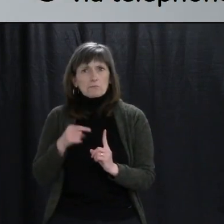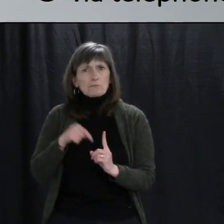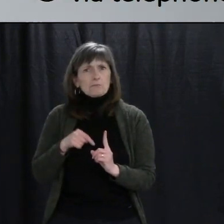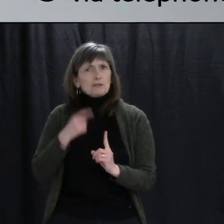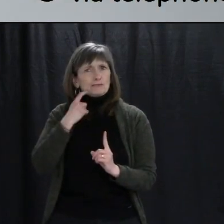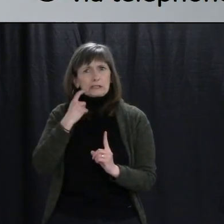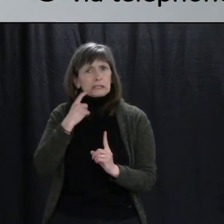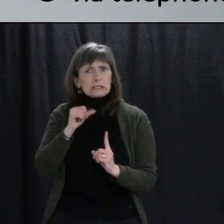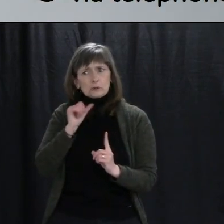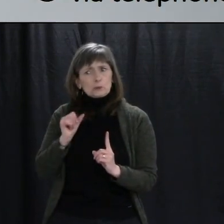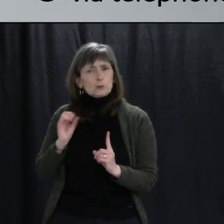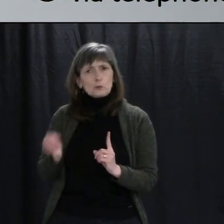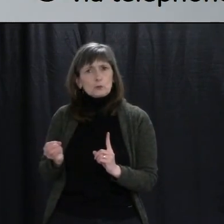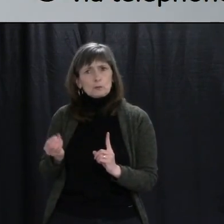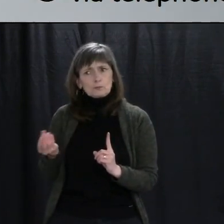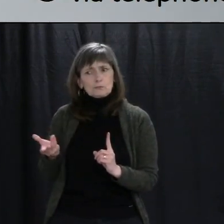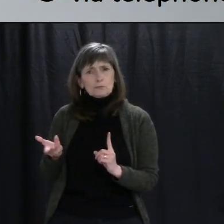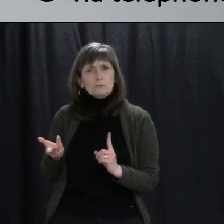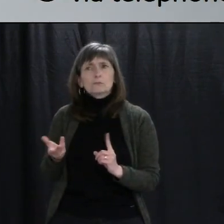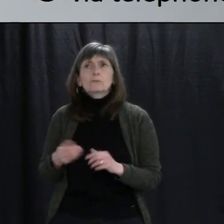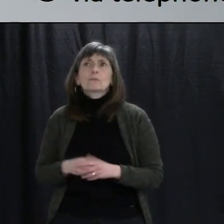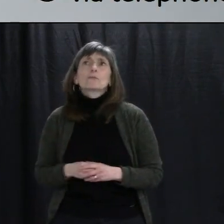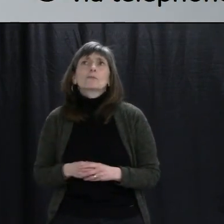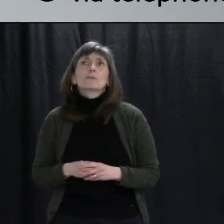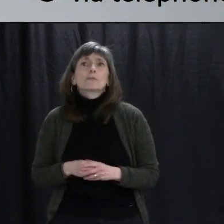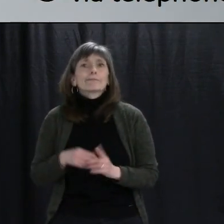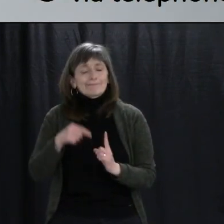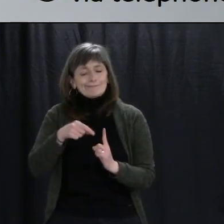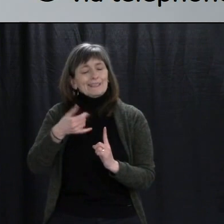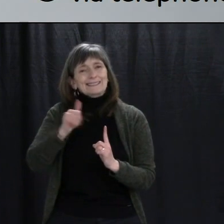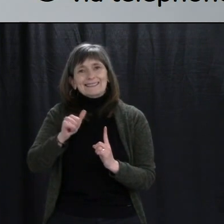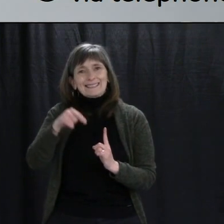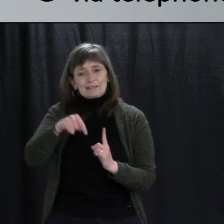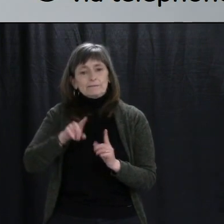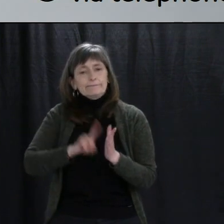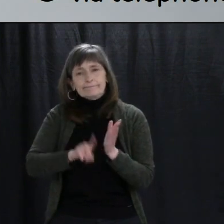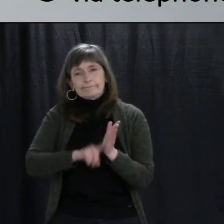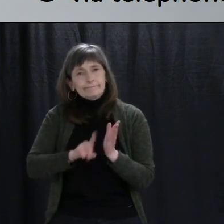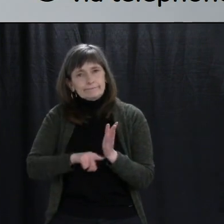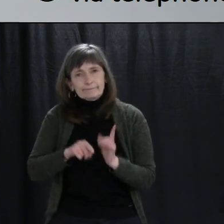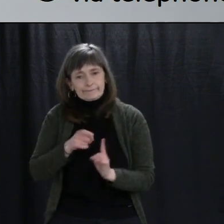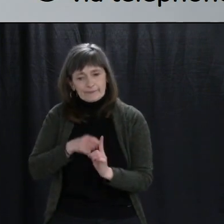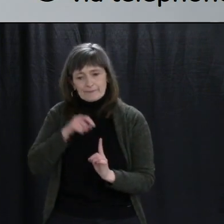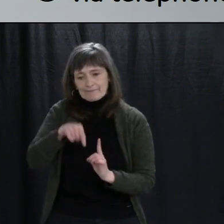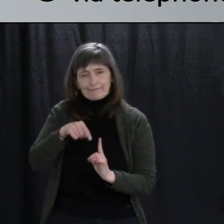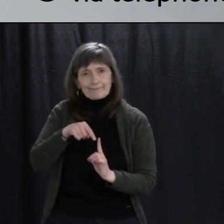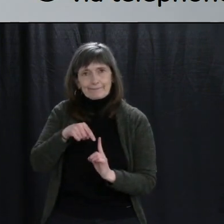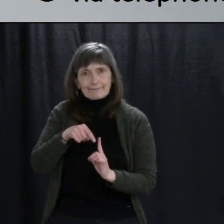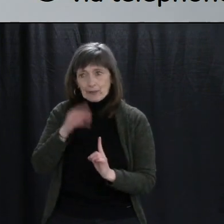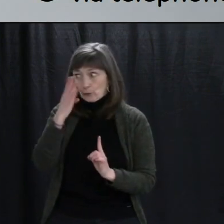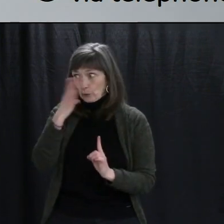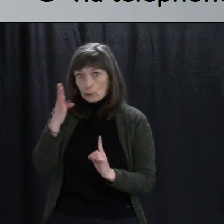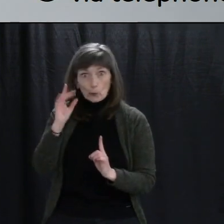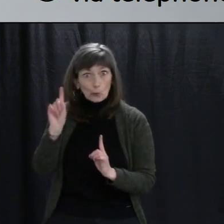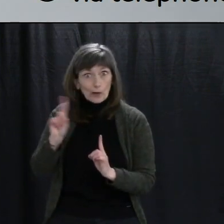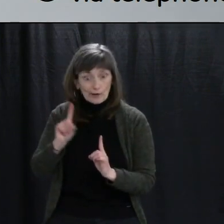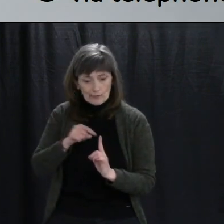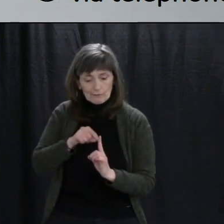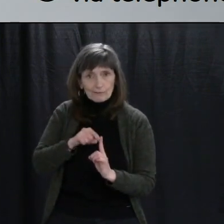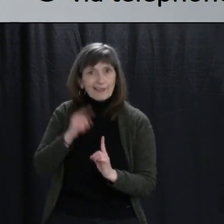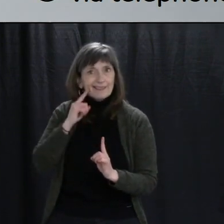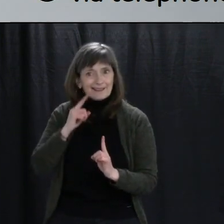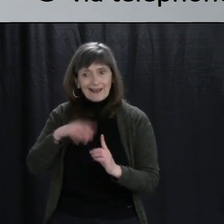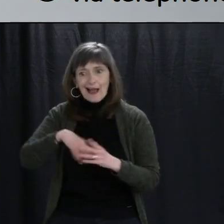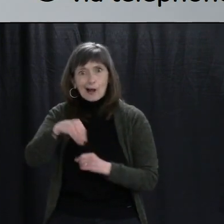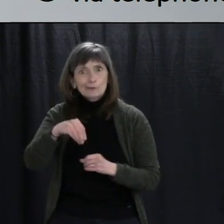Much of the investigations in the last couple of days are still ongoing, so I don't have that information specifically today,